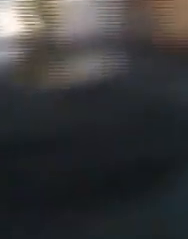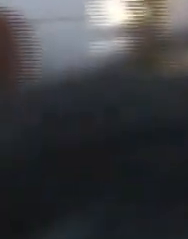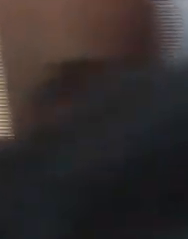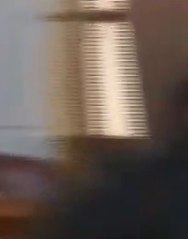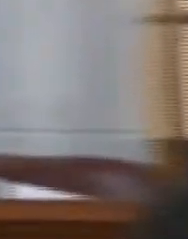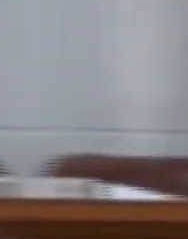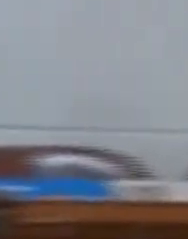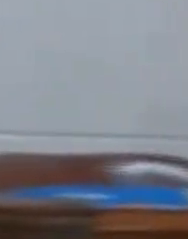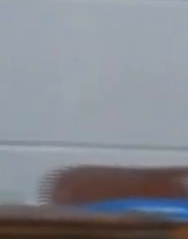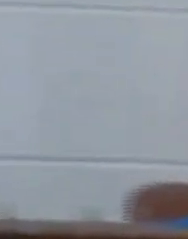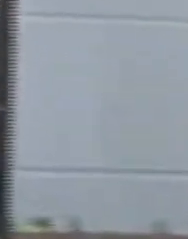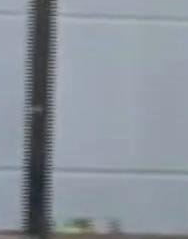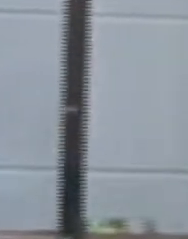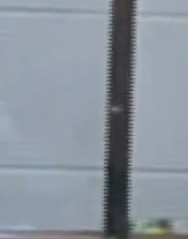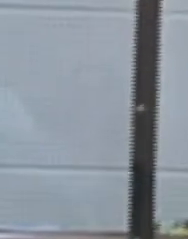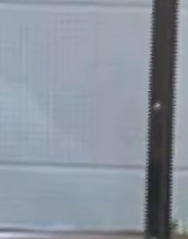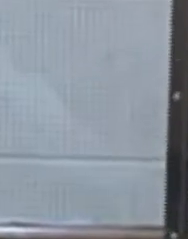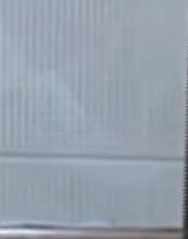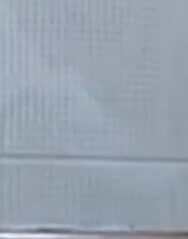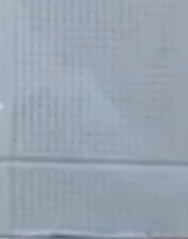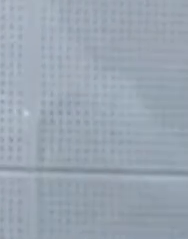Your Ship, may I request the 10th?